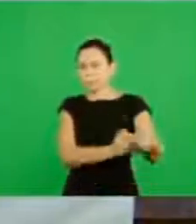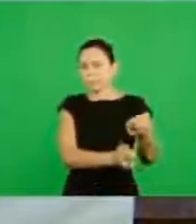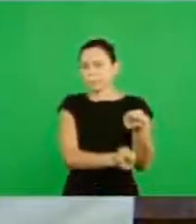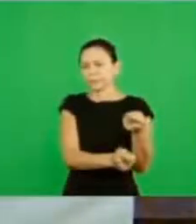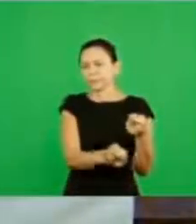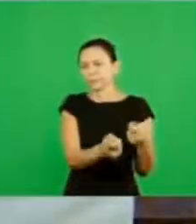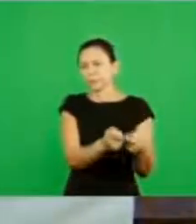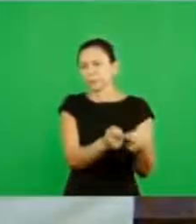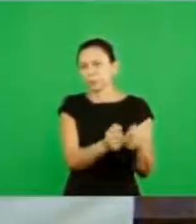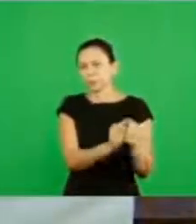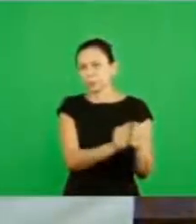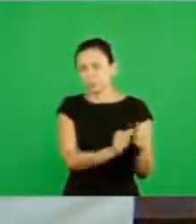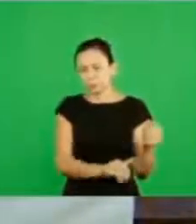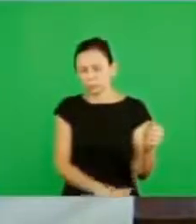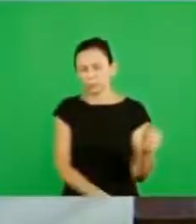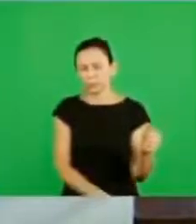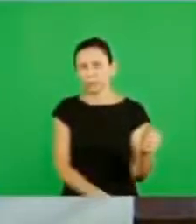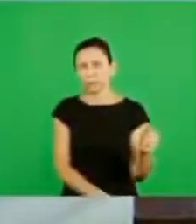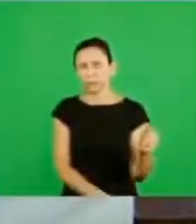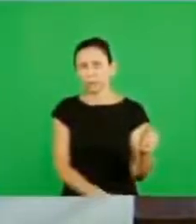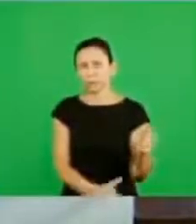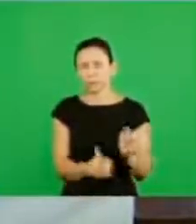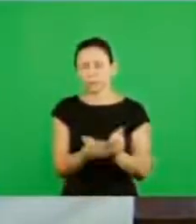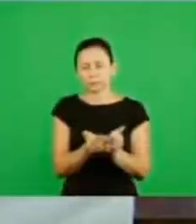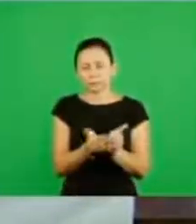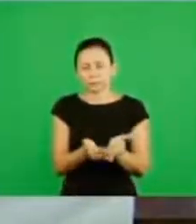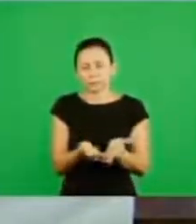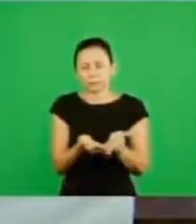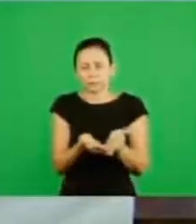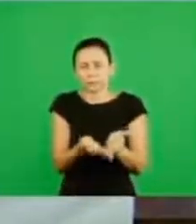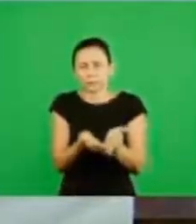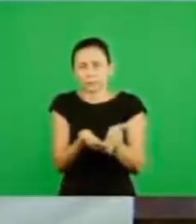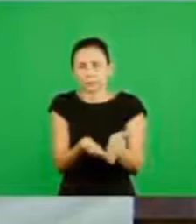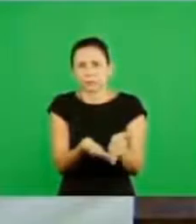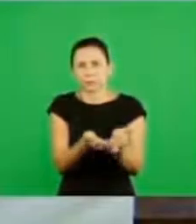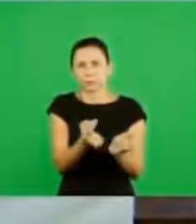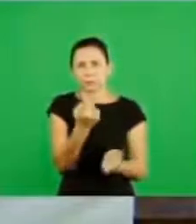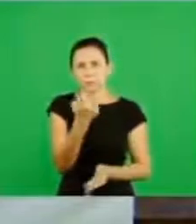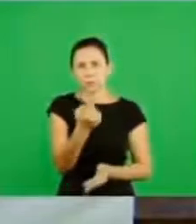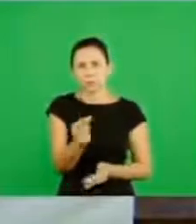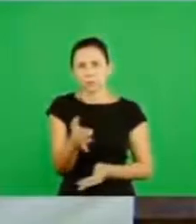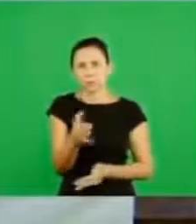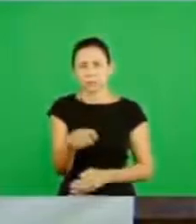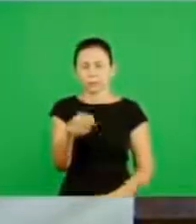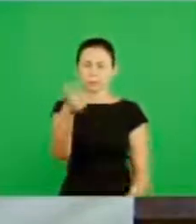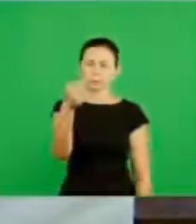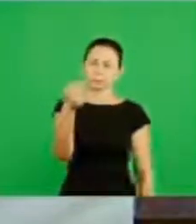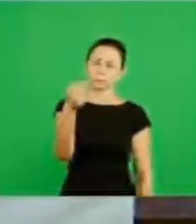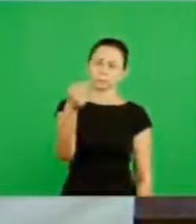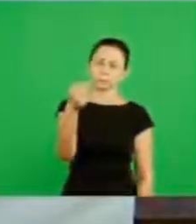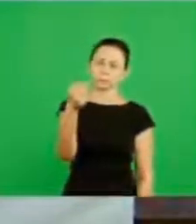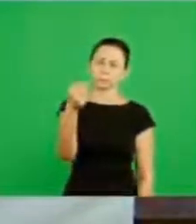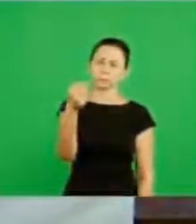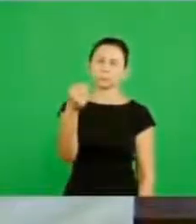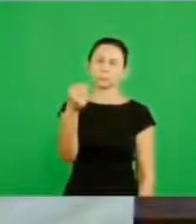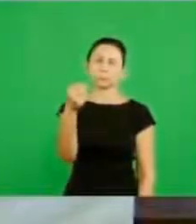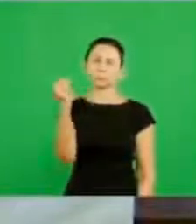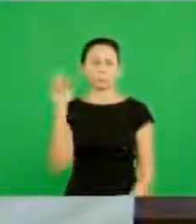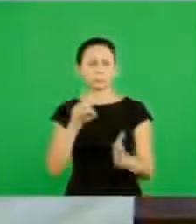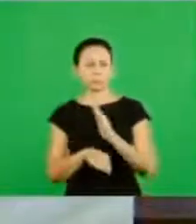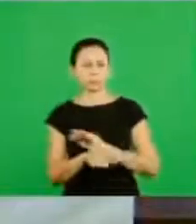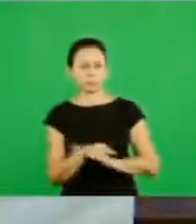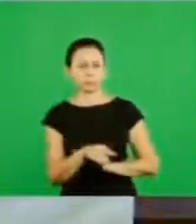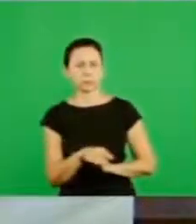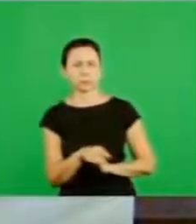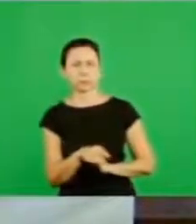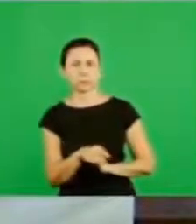of the ship, and a fisherman came close to our boat, and he had a child in his canoe and a fish